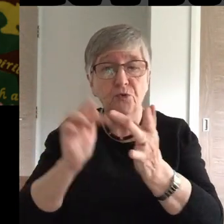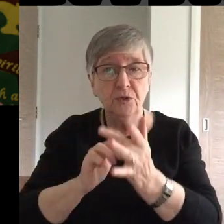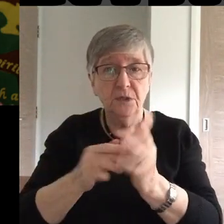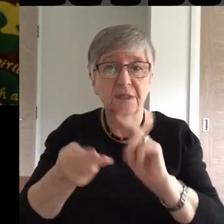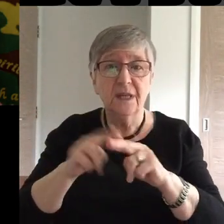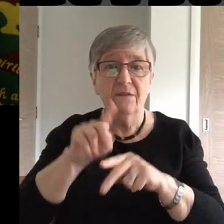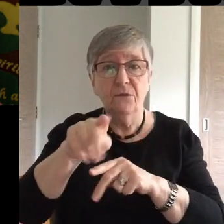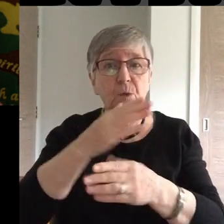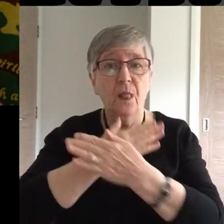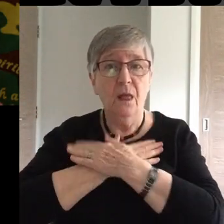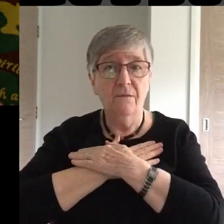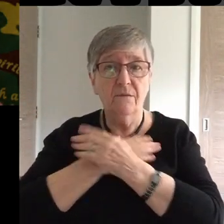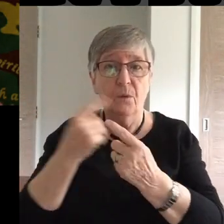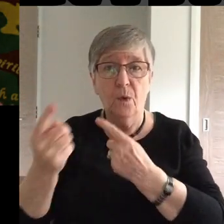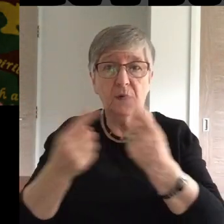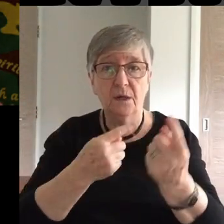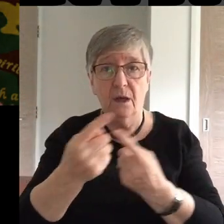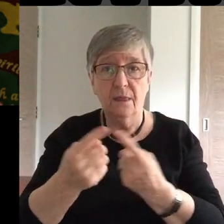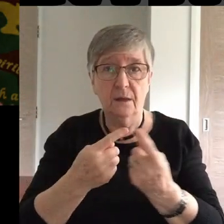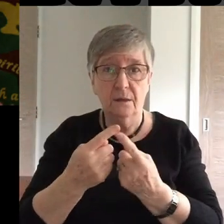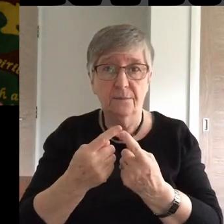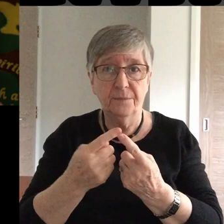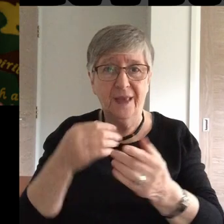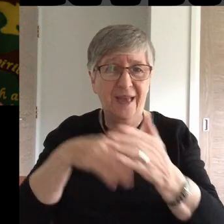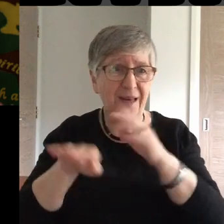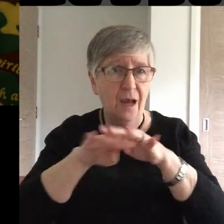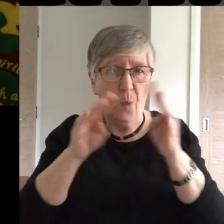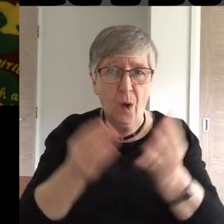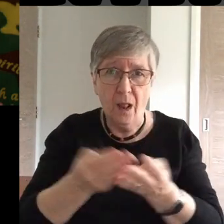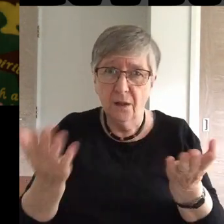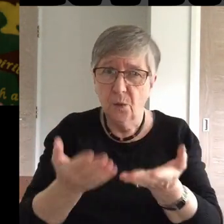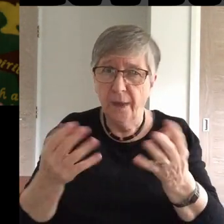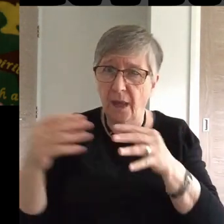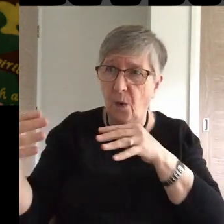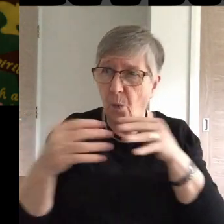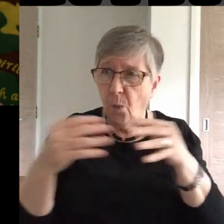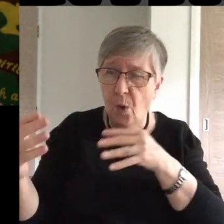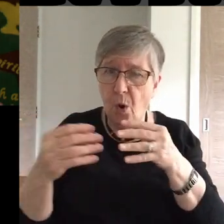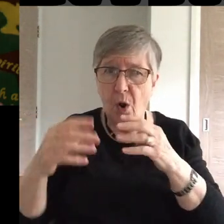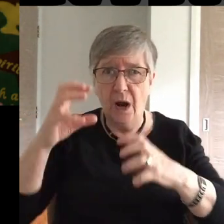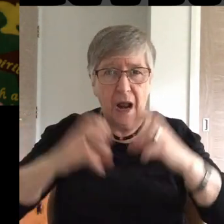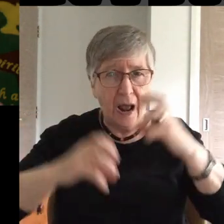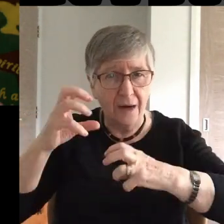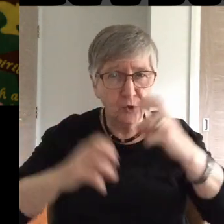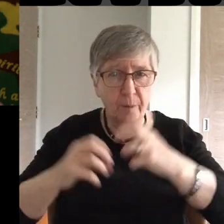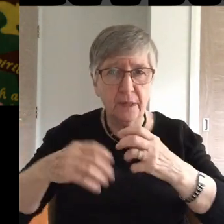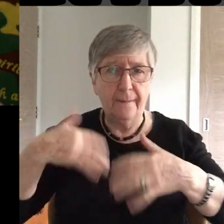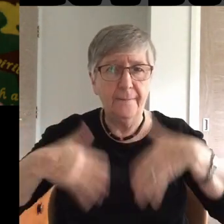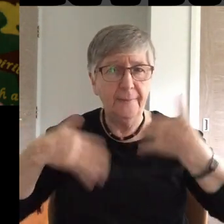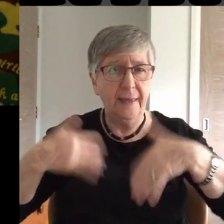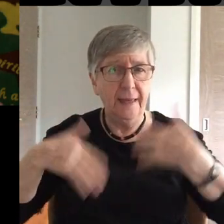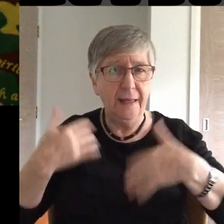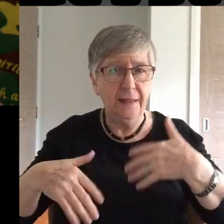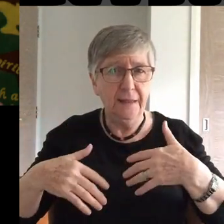you love one another. In a world of war and of argument and pain and heartache and division,